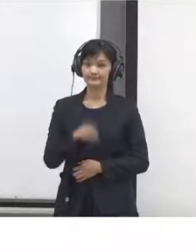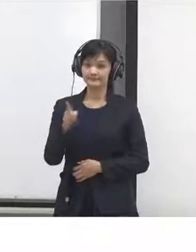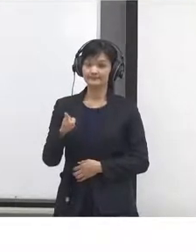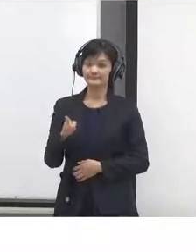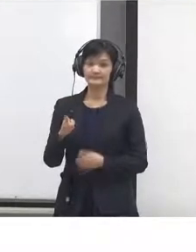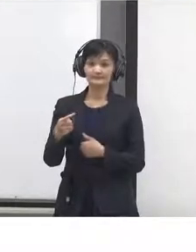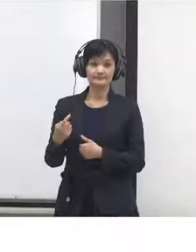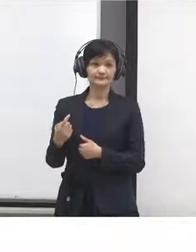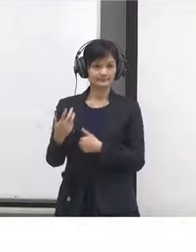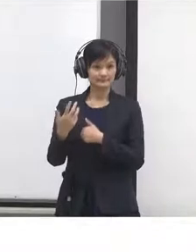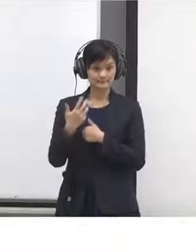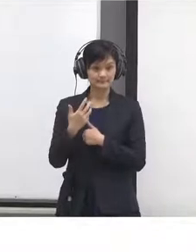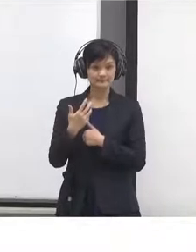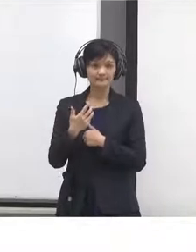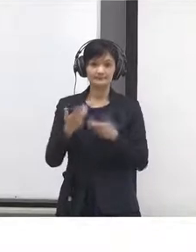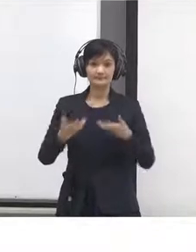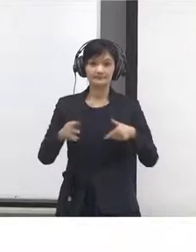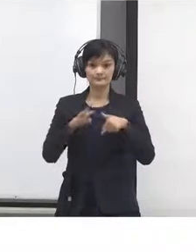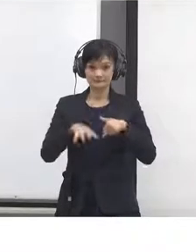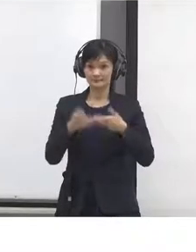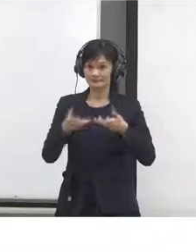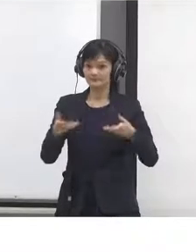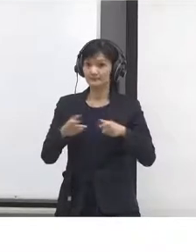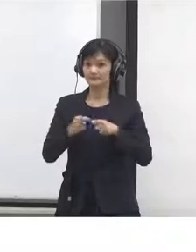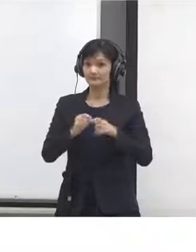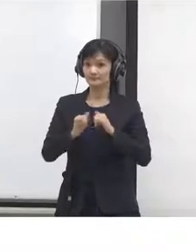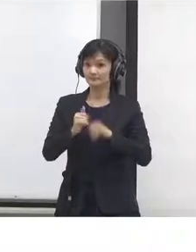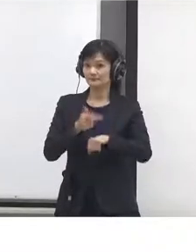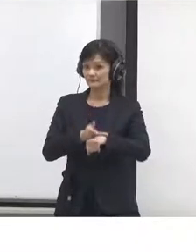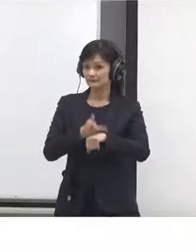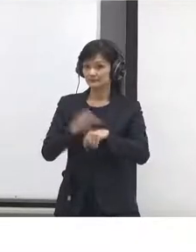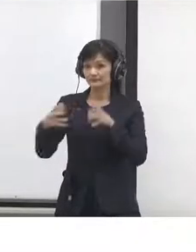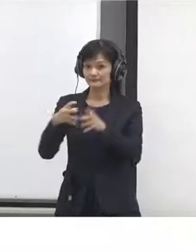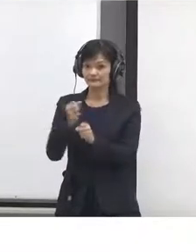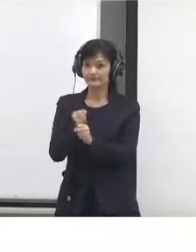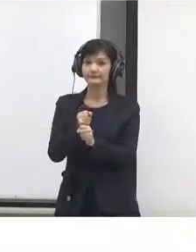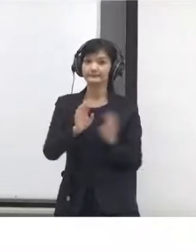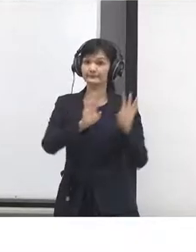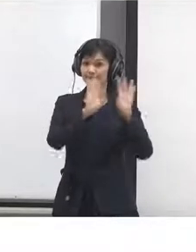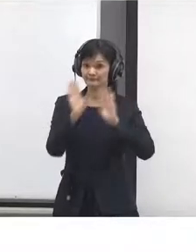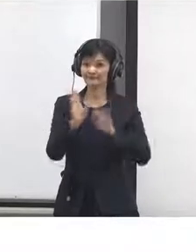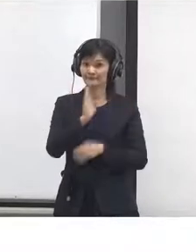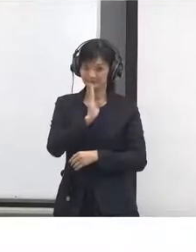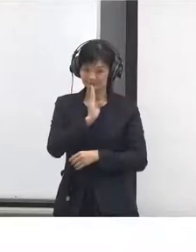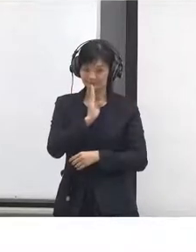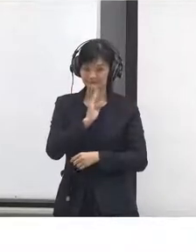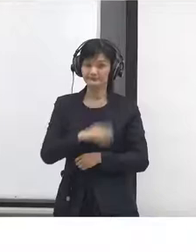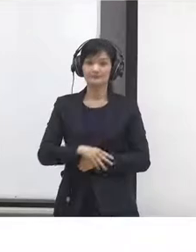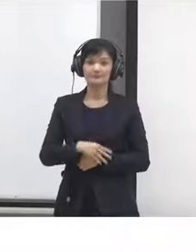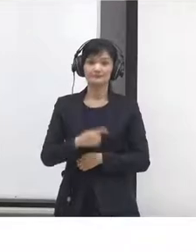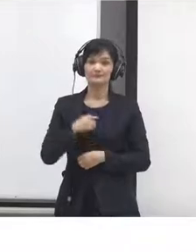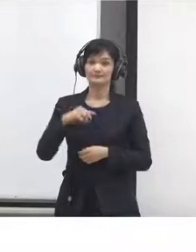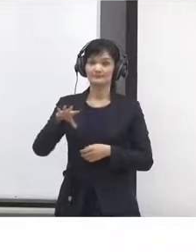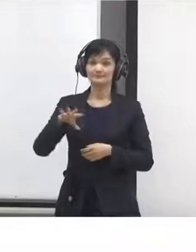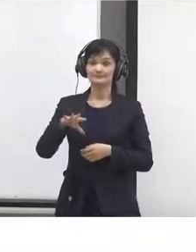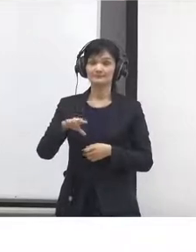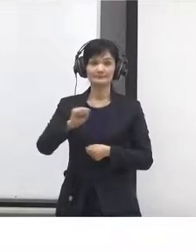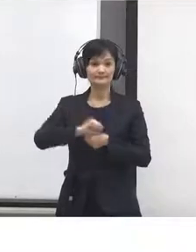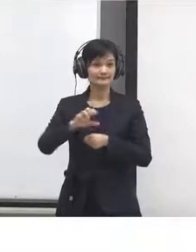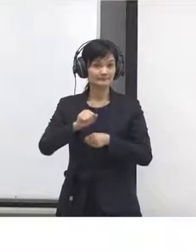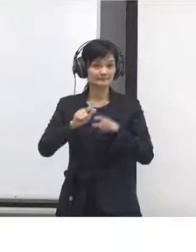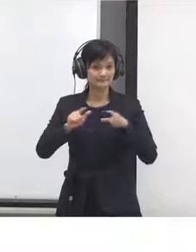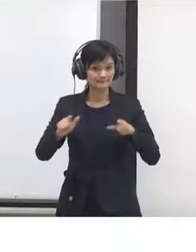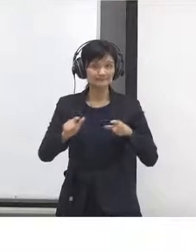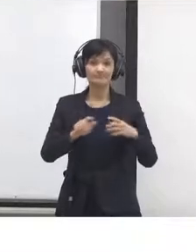Toronto has with other groups in Civitech or otherwise around Canada and the world. In